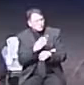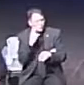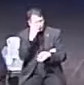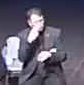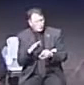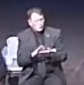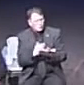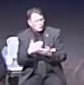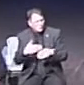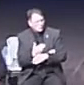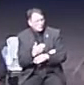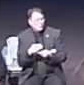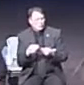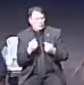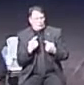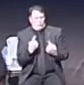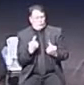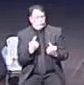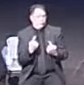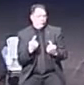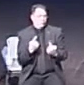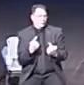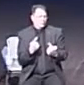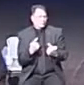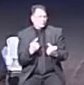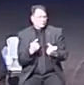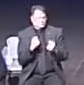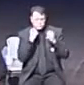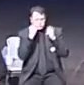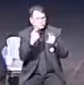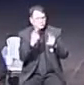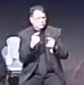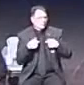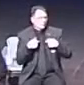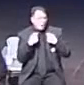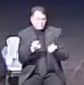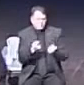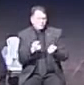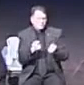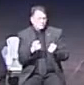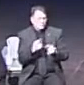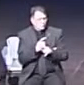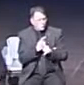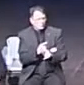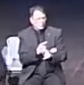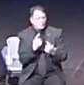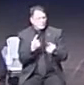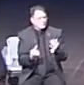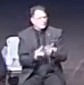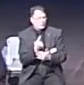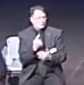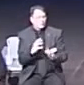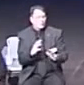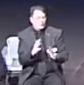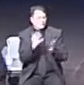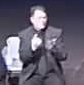audiences, it was really quite, quite invigorating, inspiring to be part of something happening there and then.